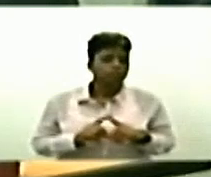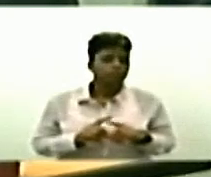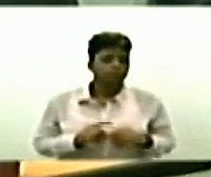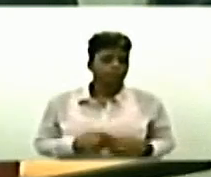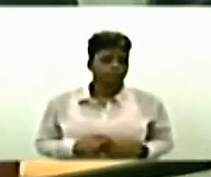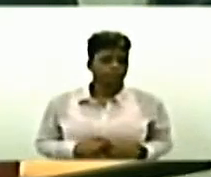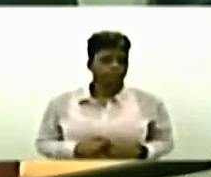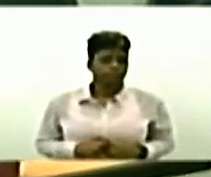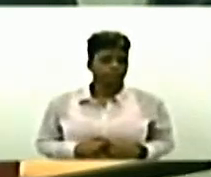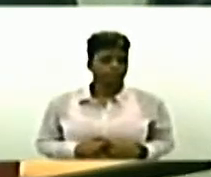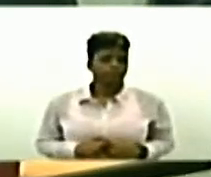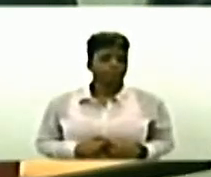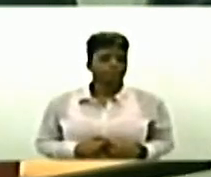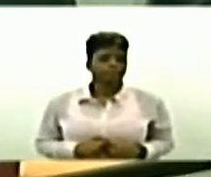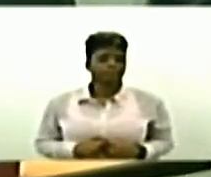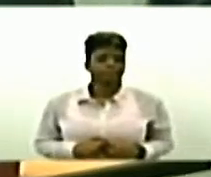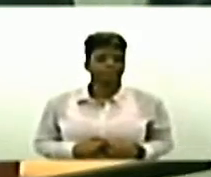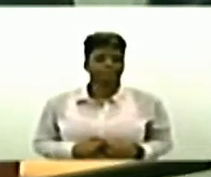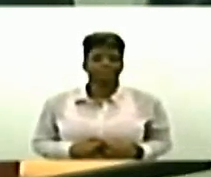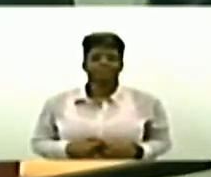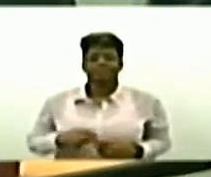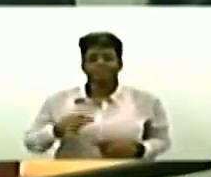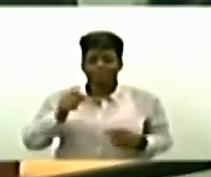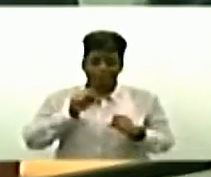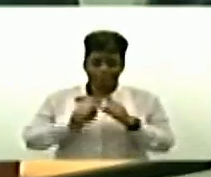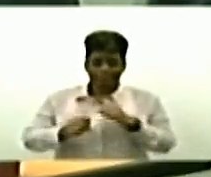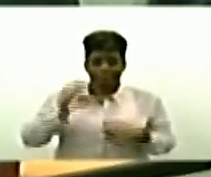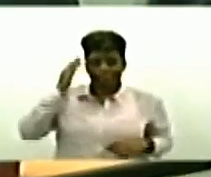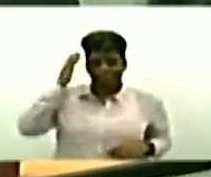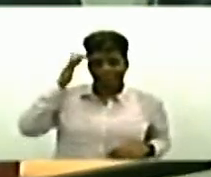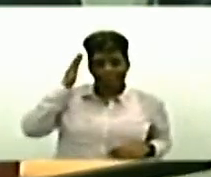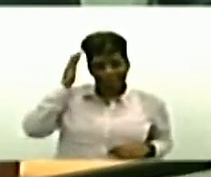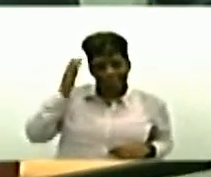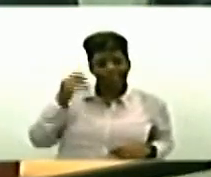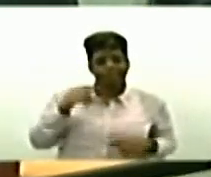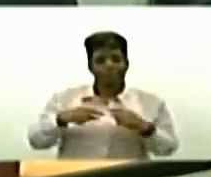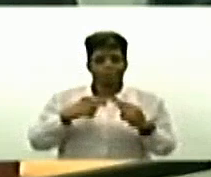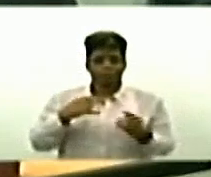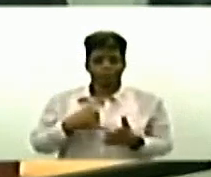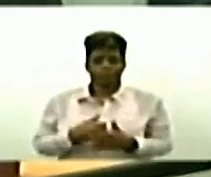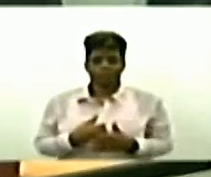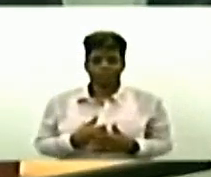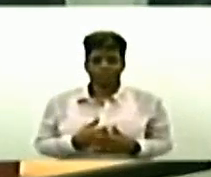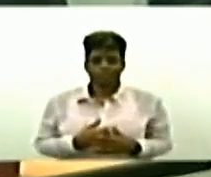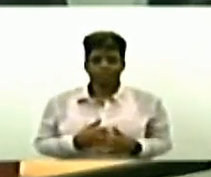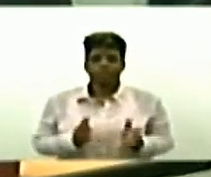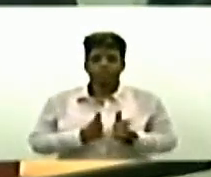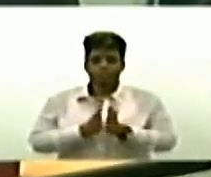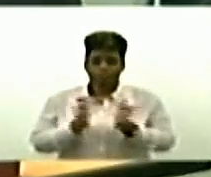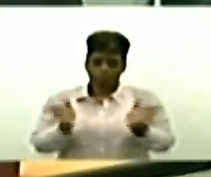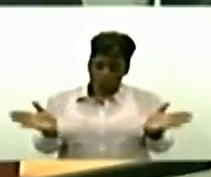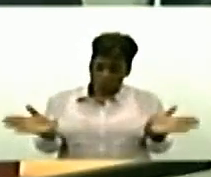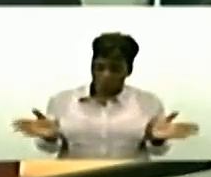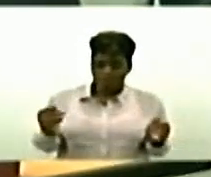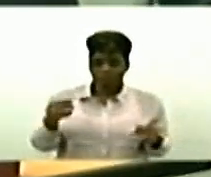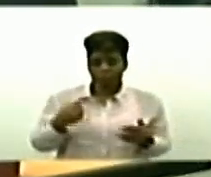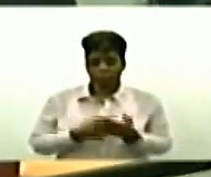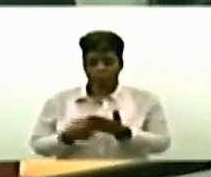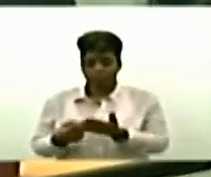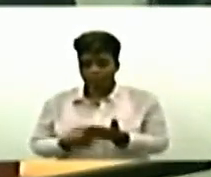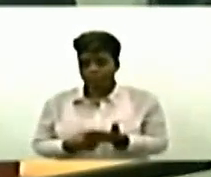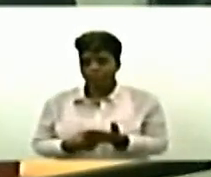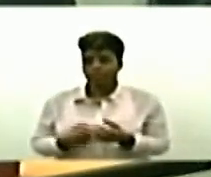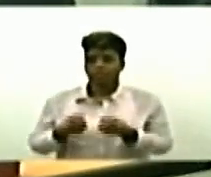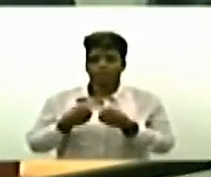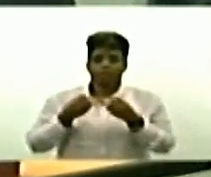the point is, consideration would have been given to the garment. Is open for subjectivity. There are